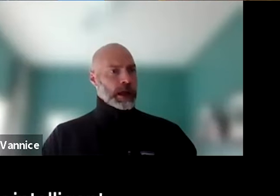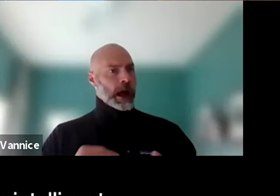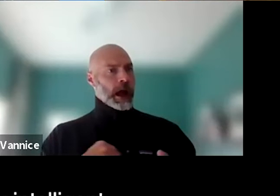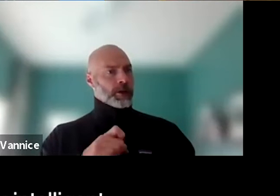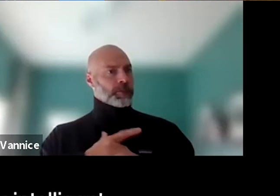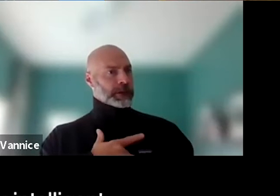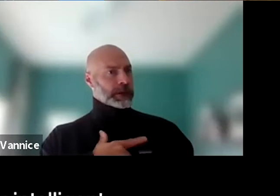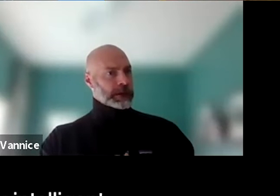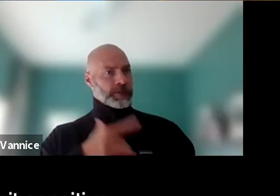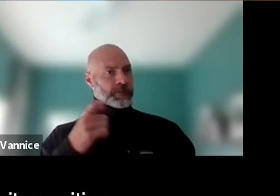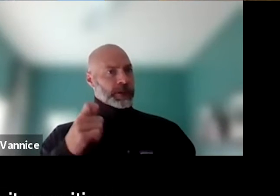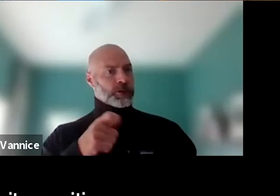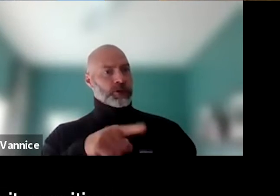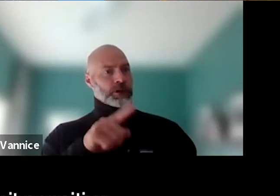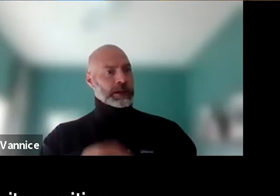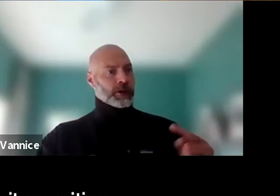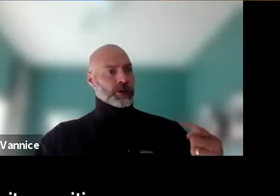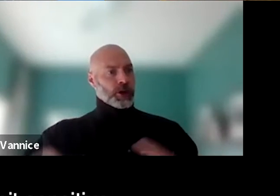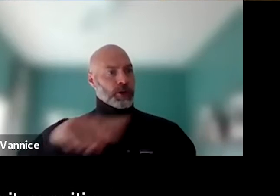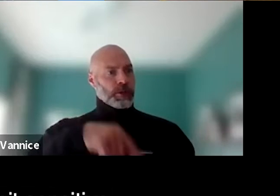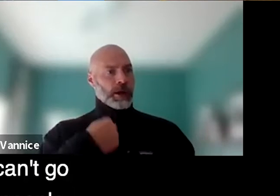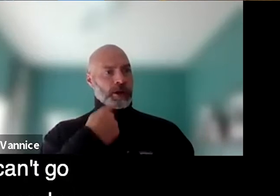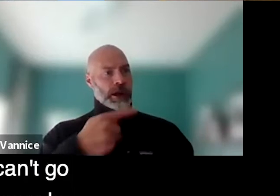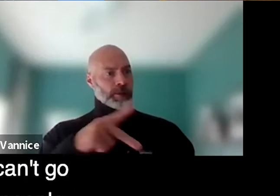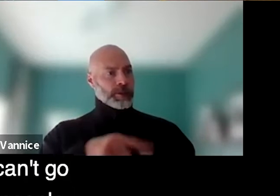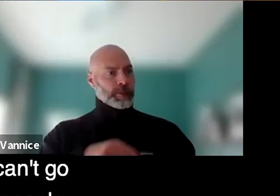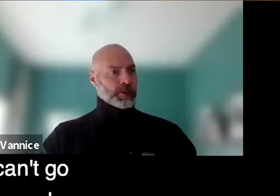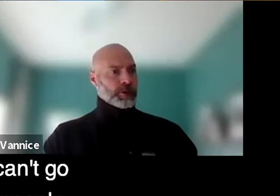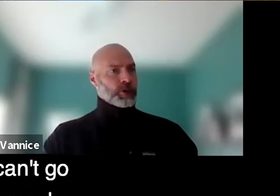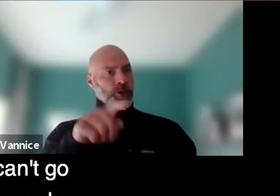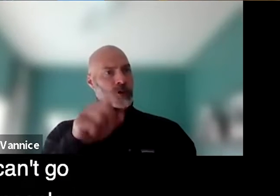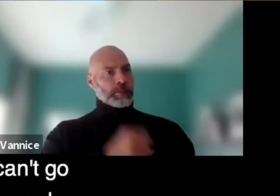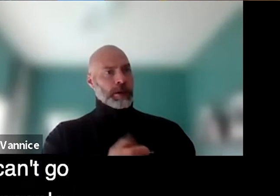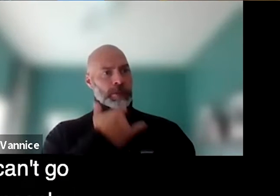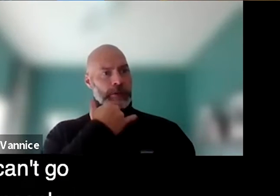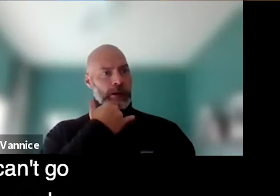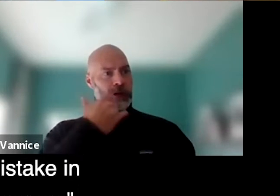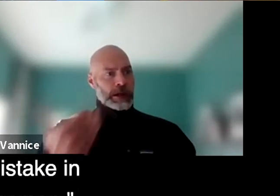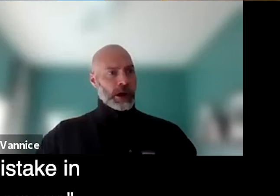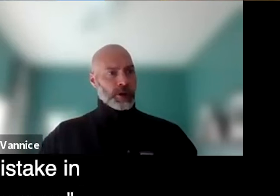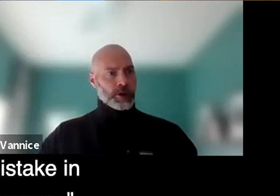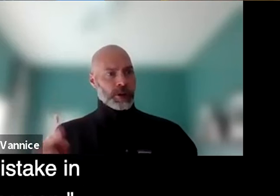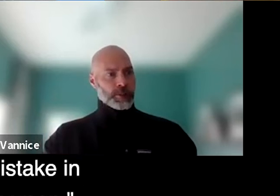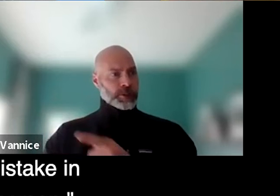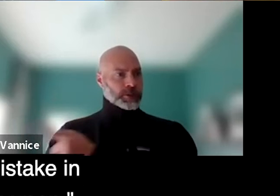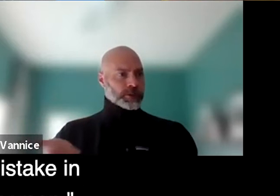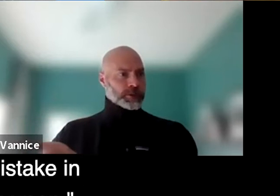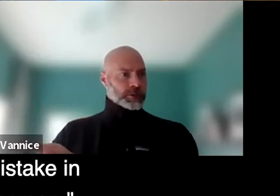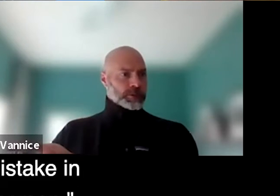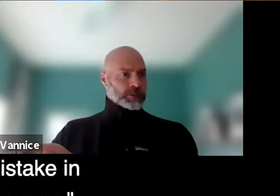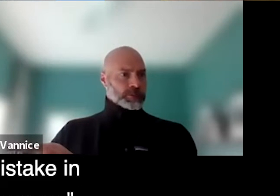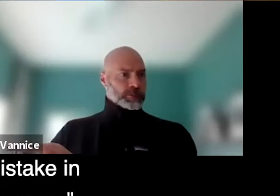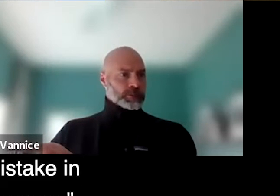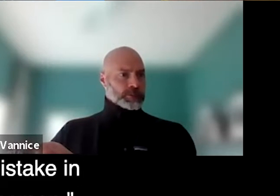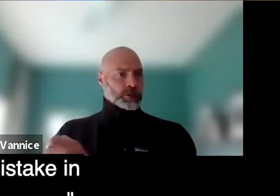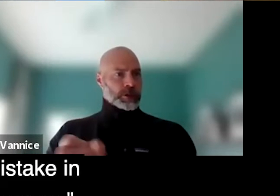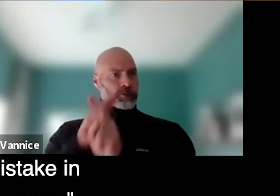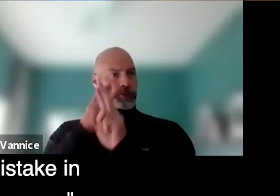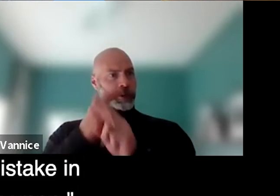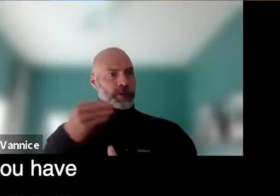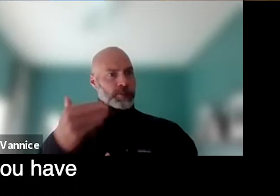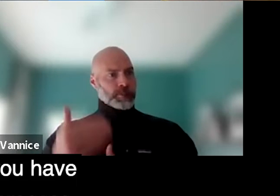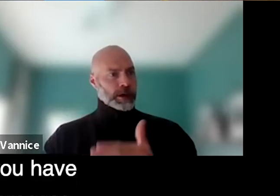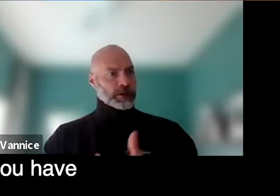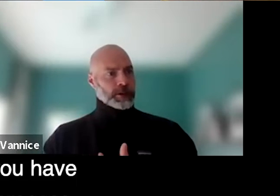were very intelligent. I had to be a little bit sensitive because you can't go around telling people you made a mistake in not hiring this